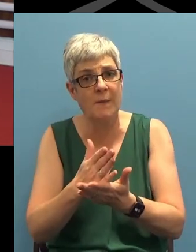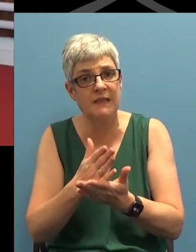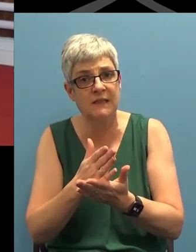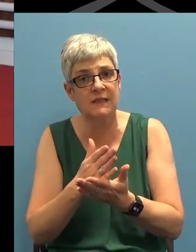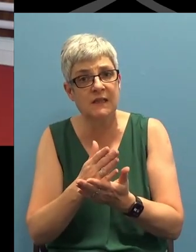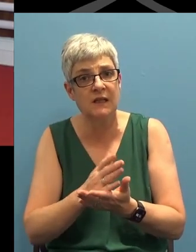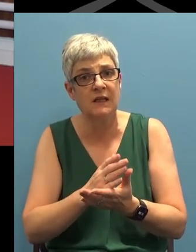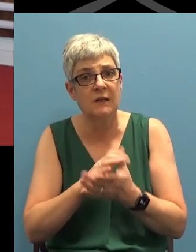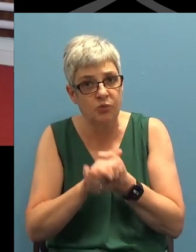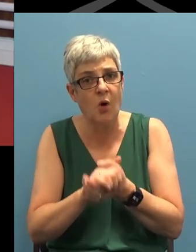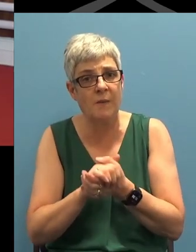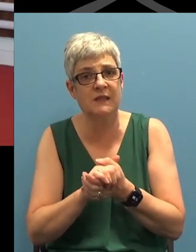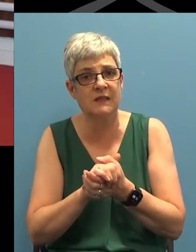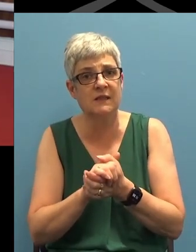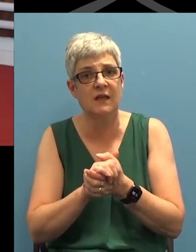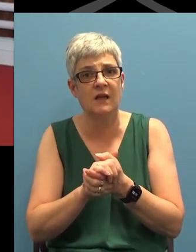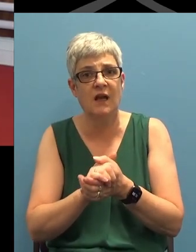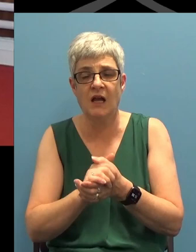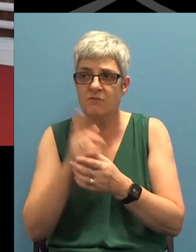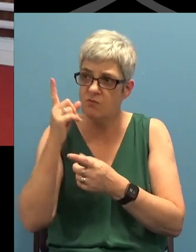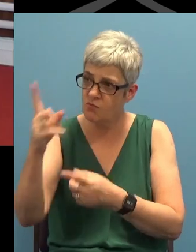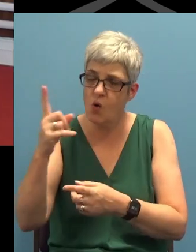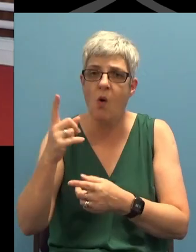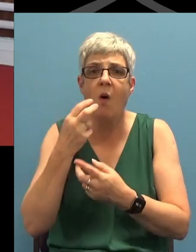God. It is His loving work in the world.